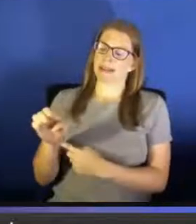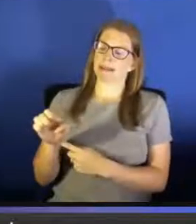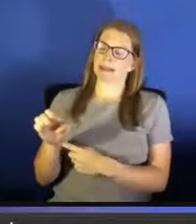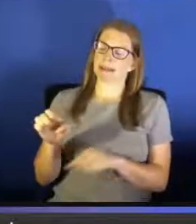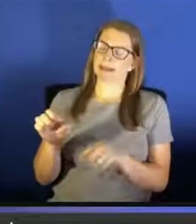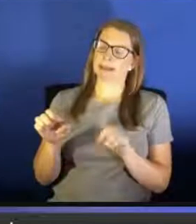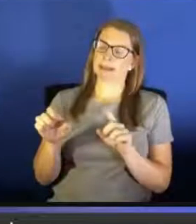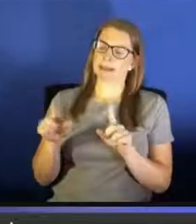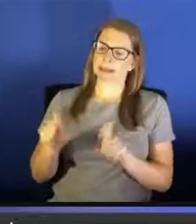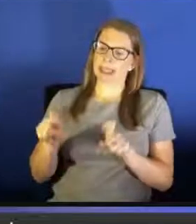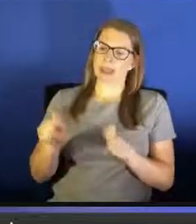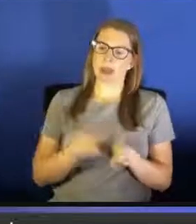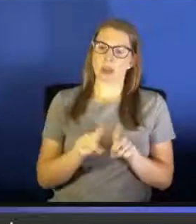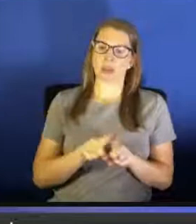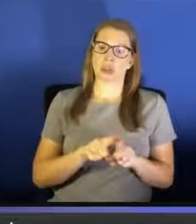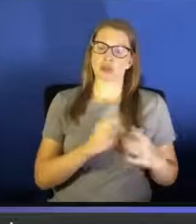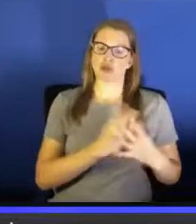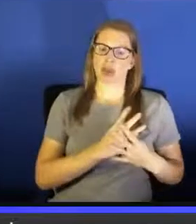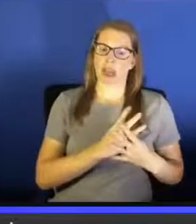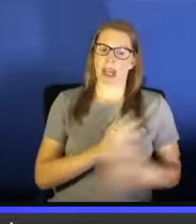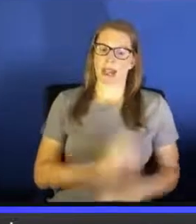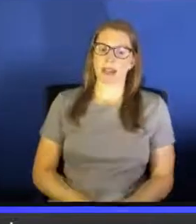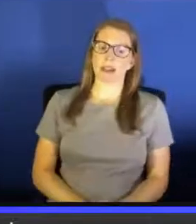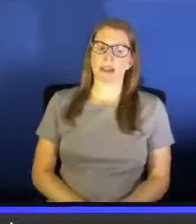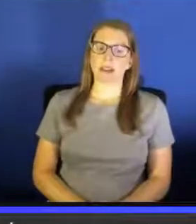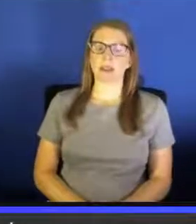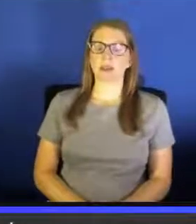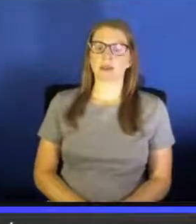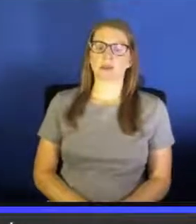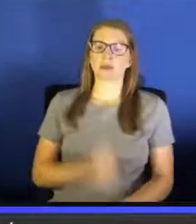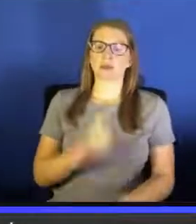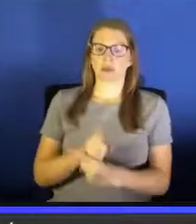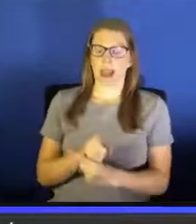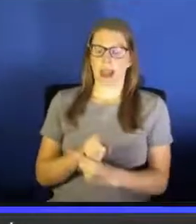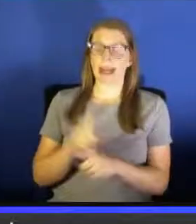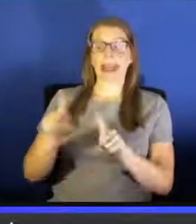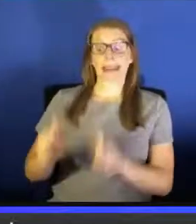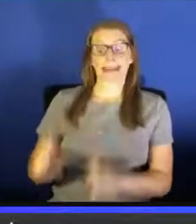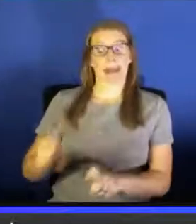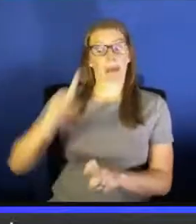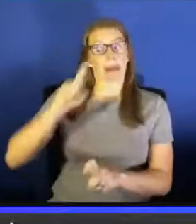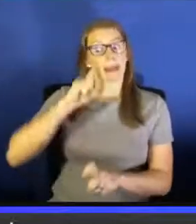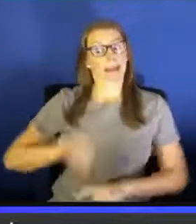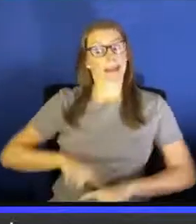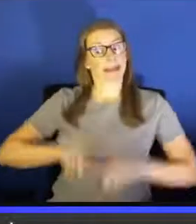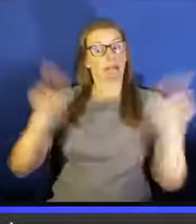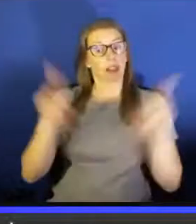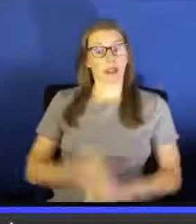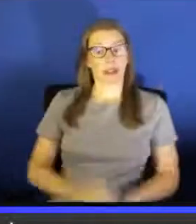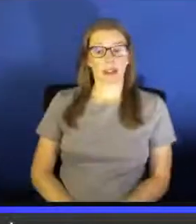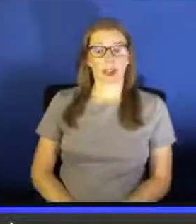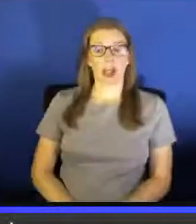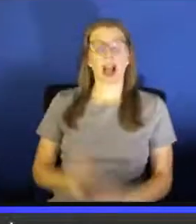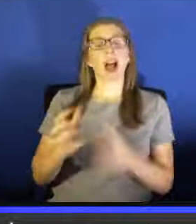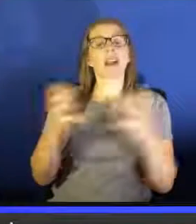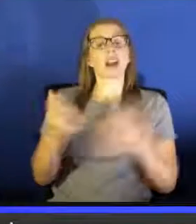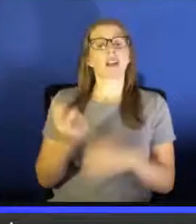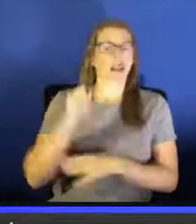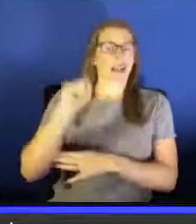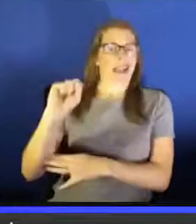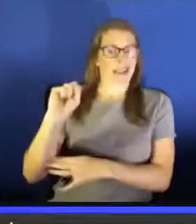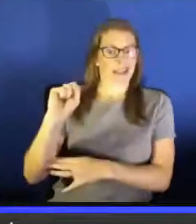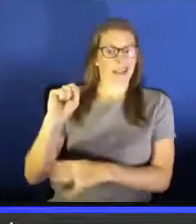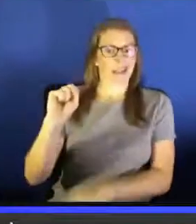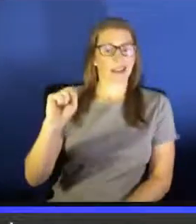absolutely. what we think of when we think of prostate exam. Absolutely. So there's a lot of reluctance, if you will, Sure. to